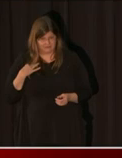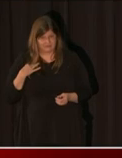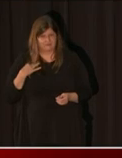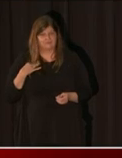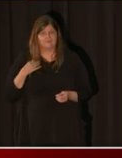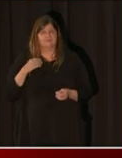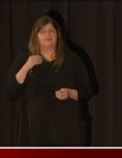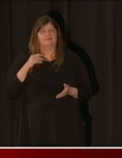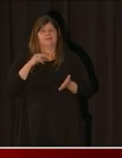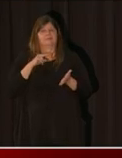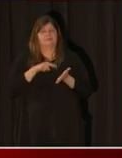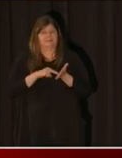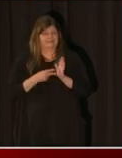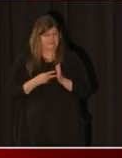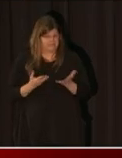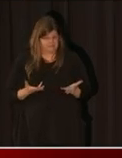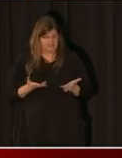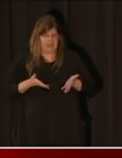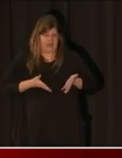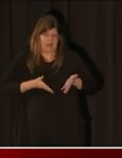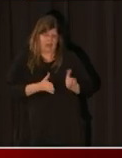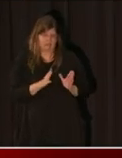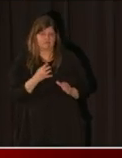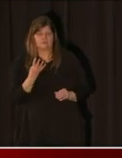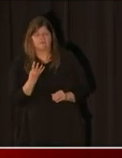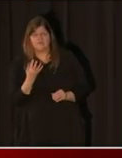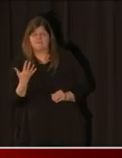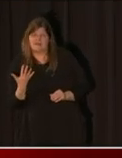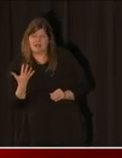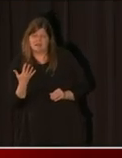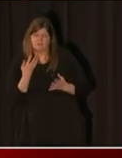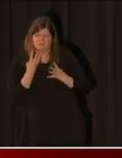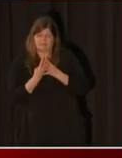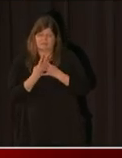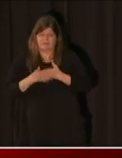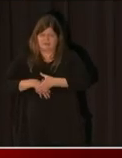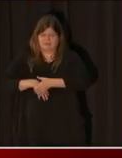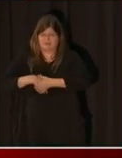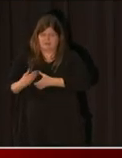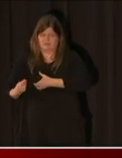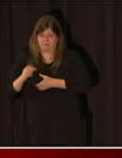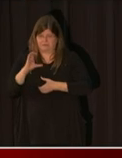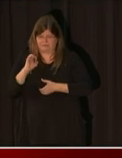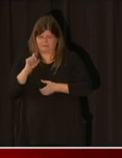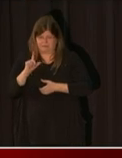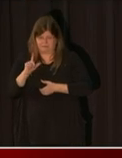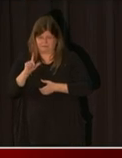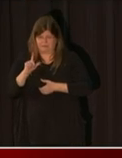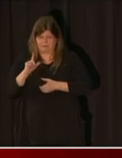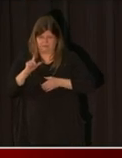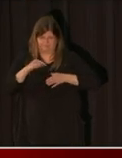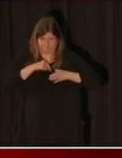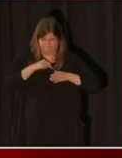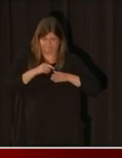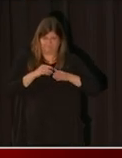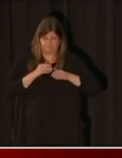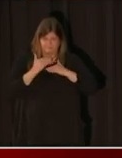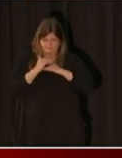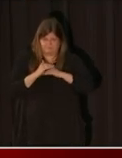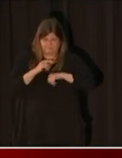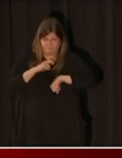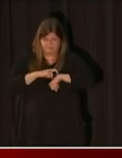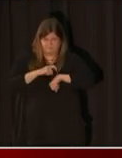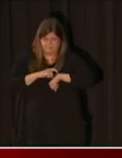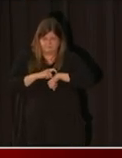5 residents out of their cells at any one time and rotating that throughout the day. So that limits the amount of time individuals have out of their